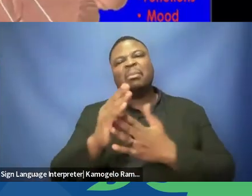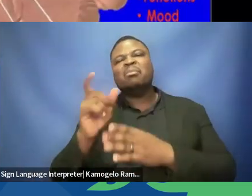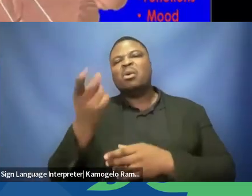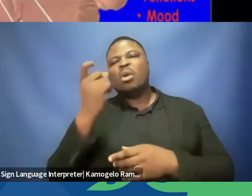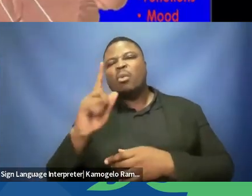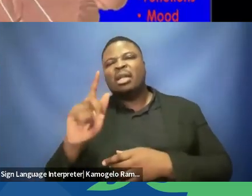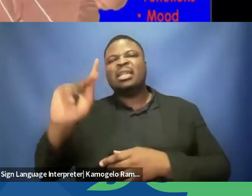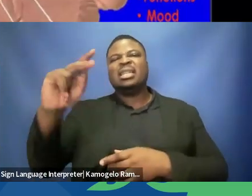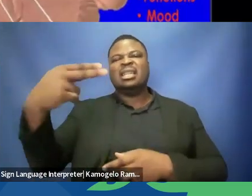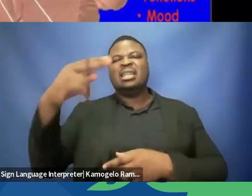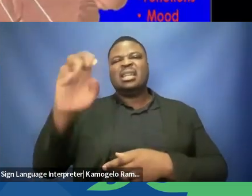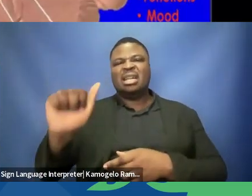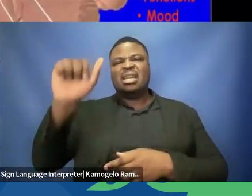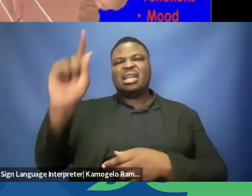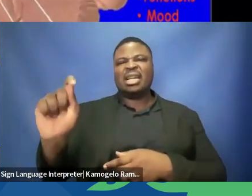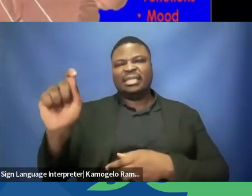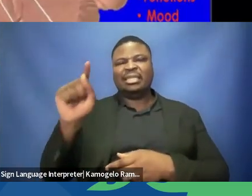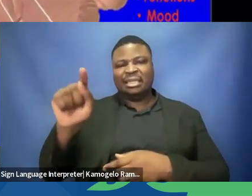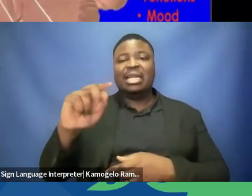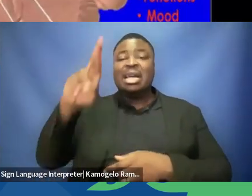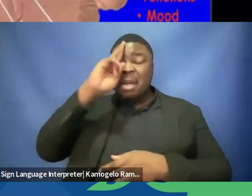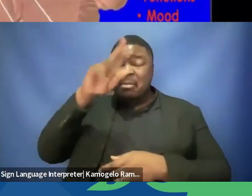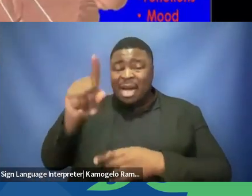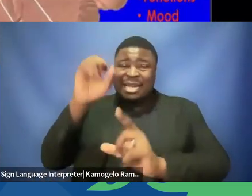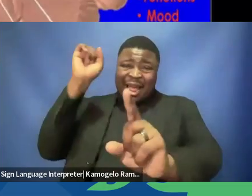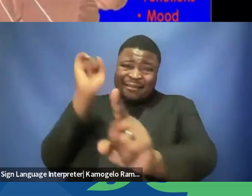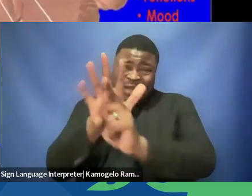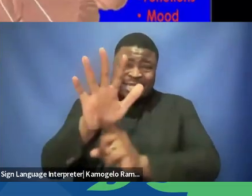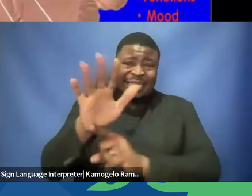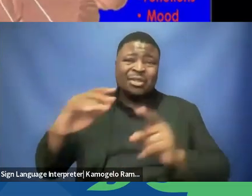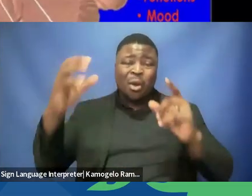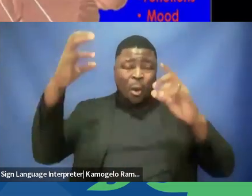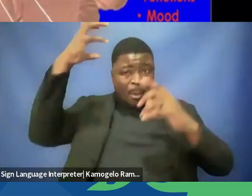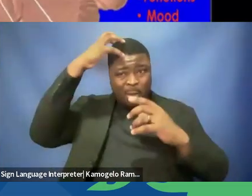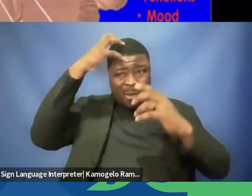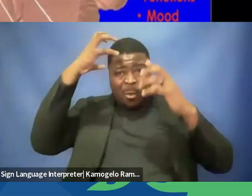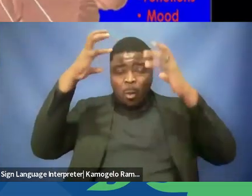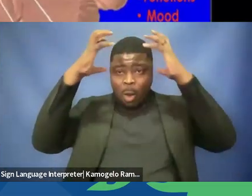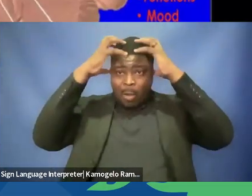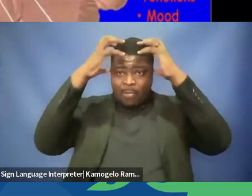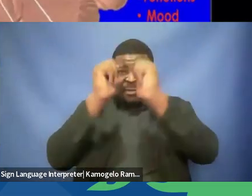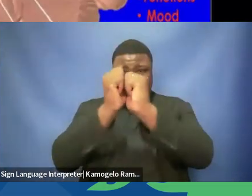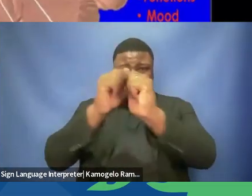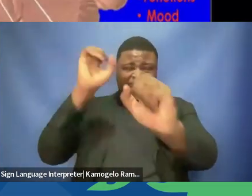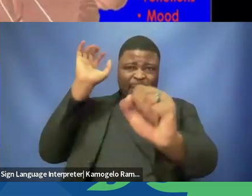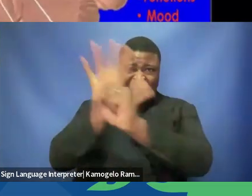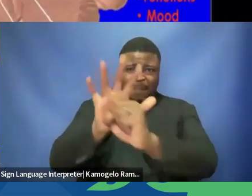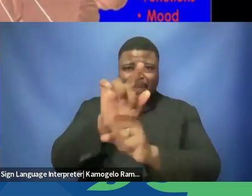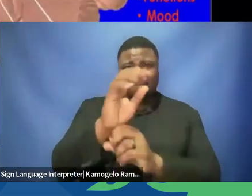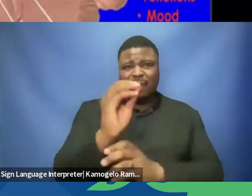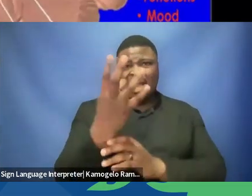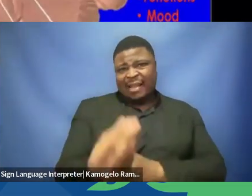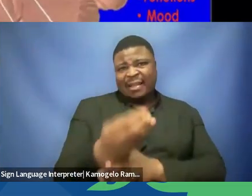we found that cat contains about 40 components, and there are 3 that I can maybe highlight because